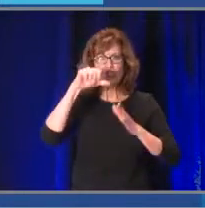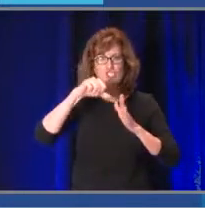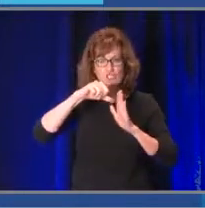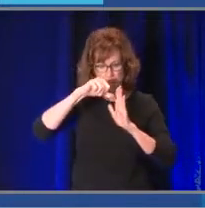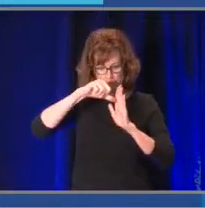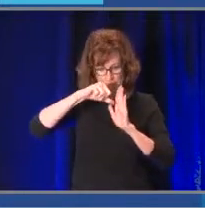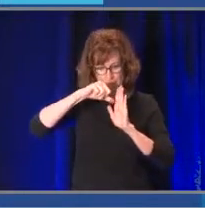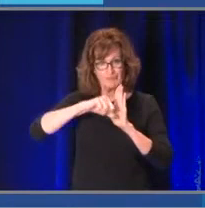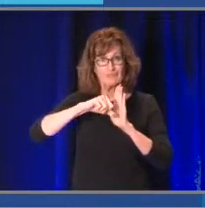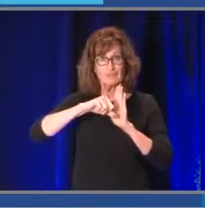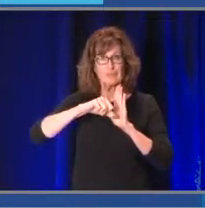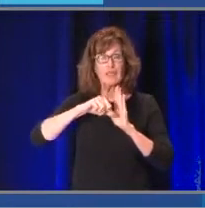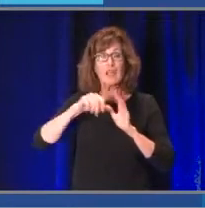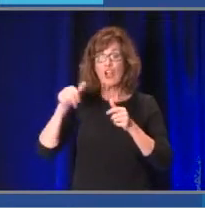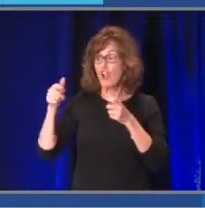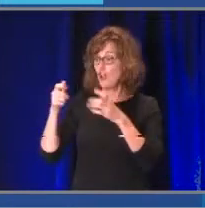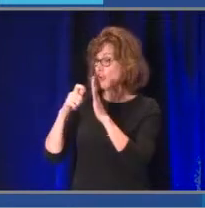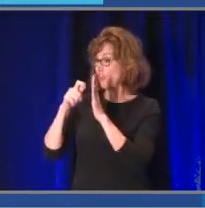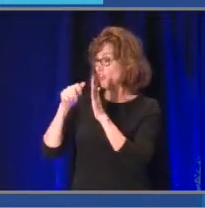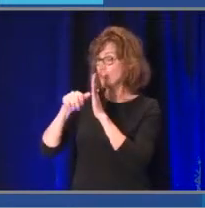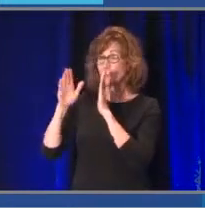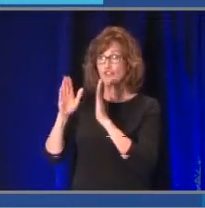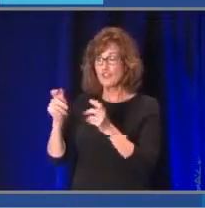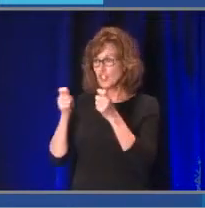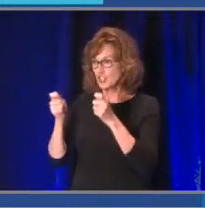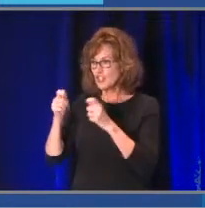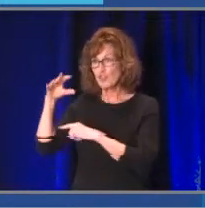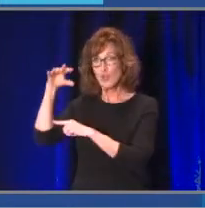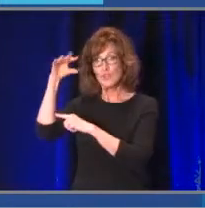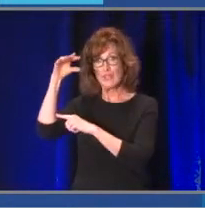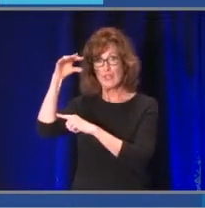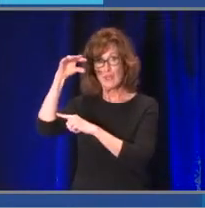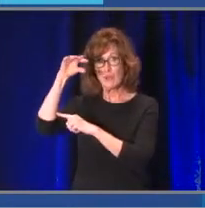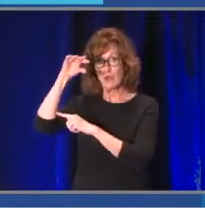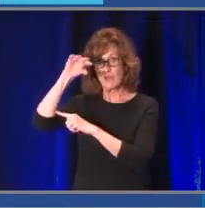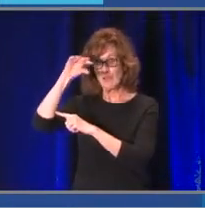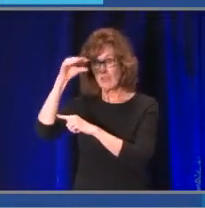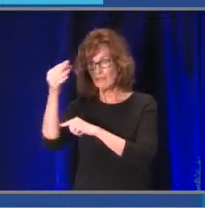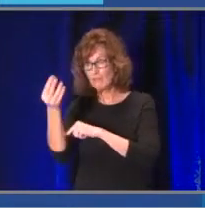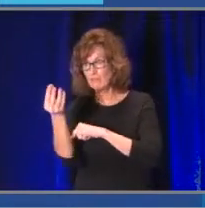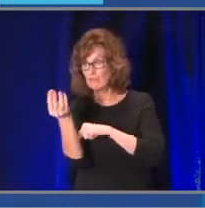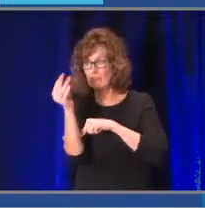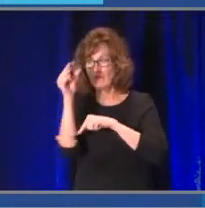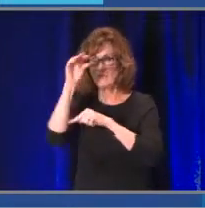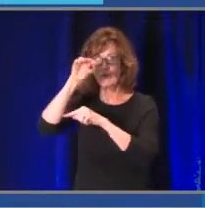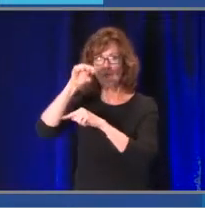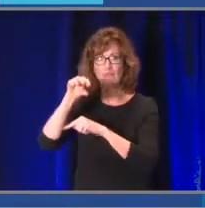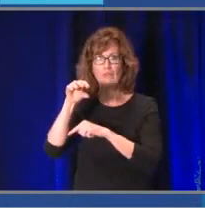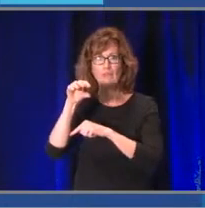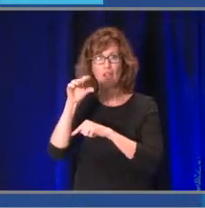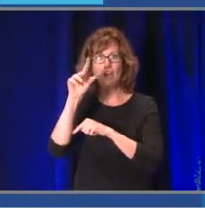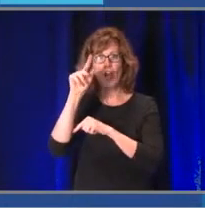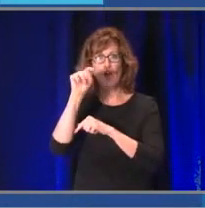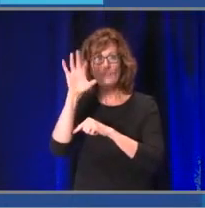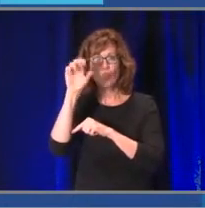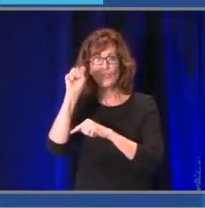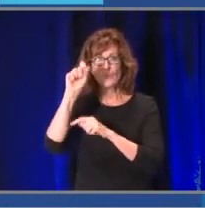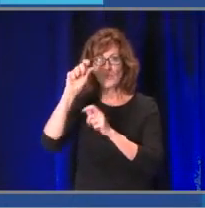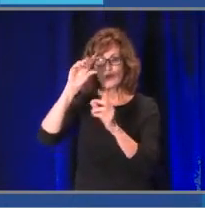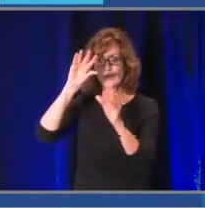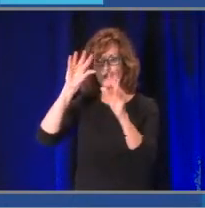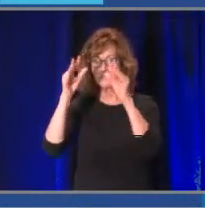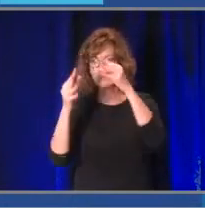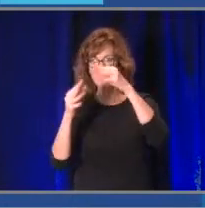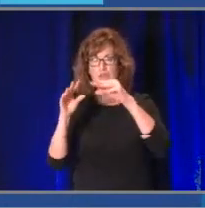camera, which can be rotated, controls 3 instruments that articulate and move just like the